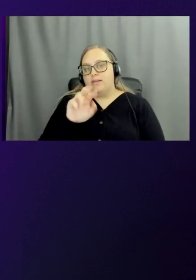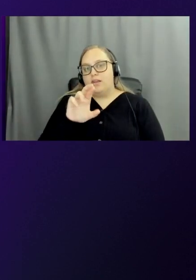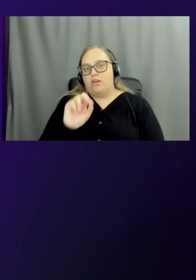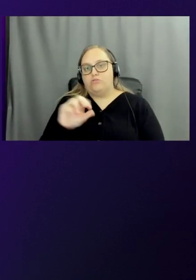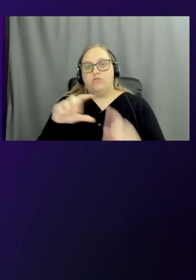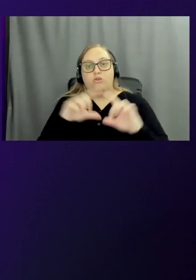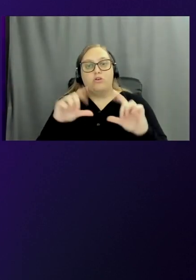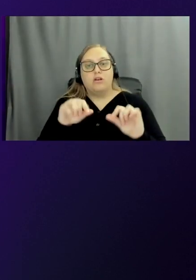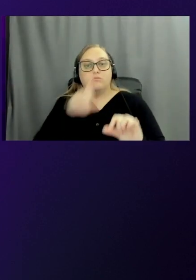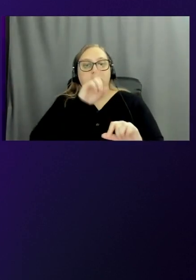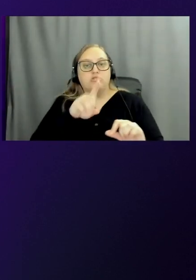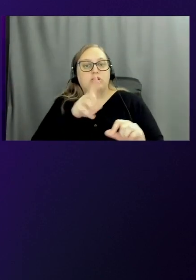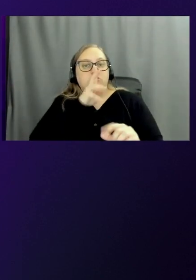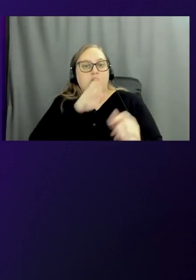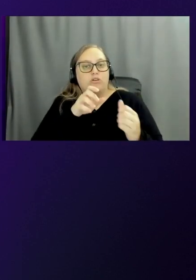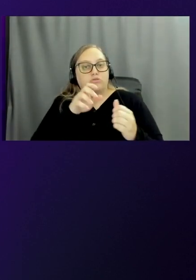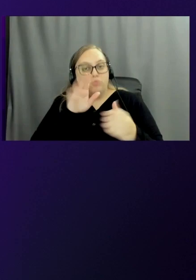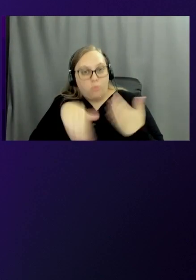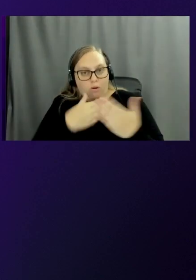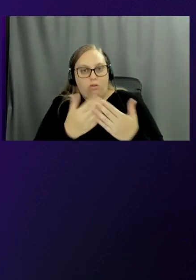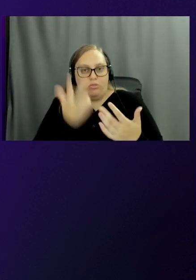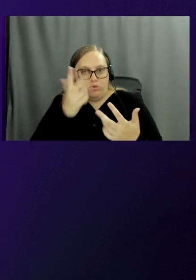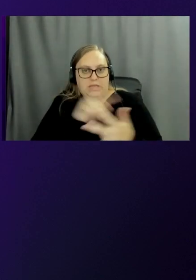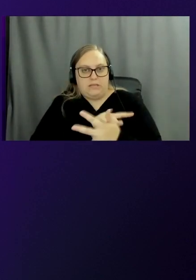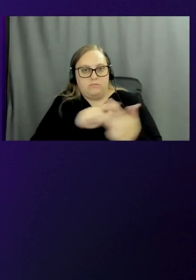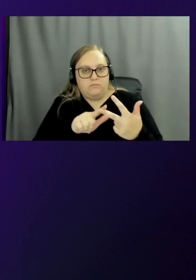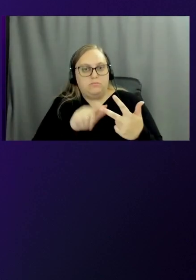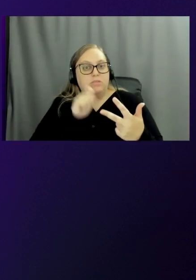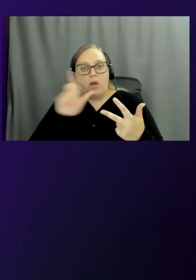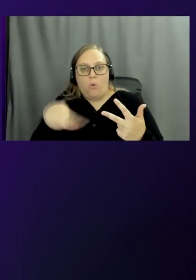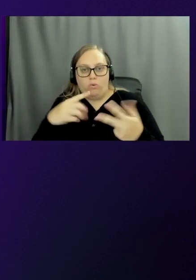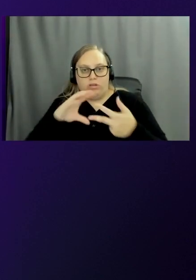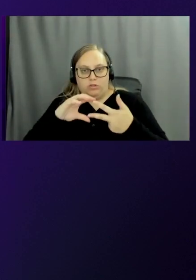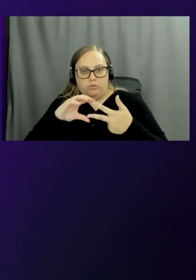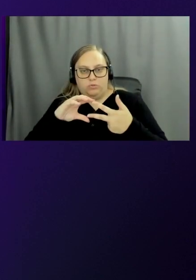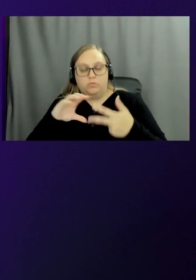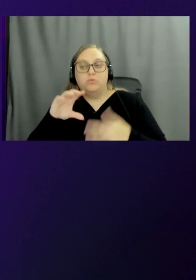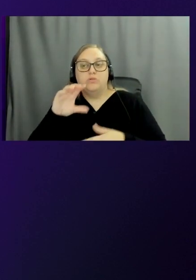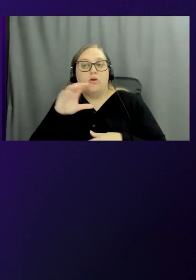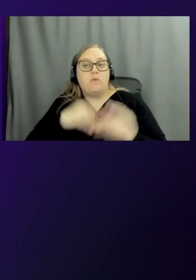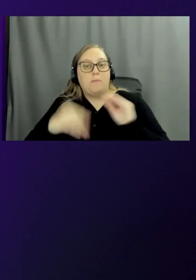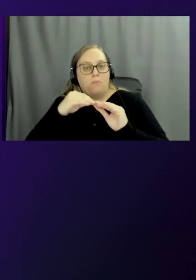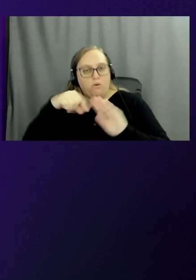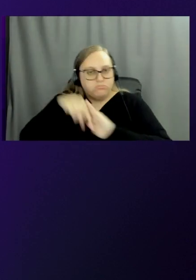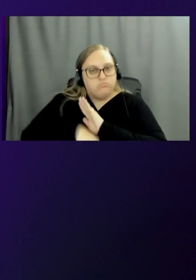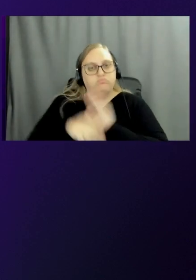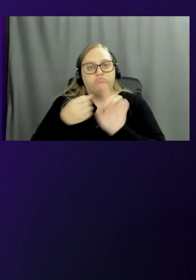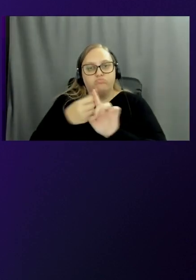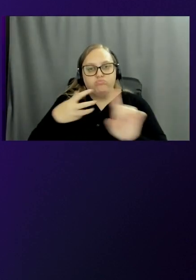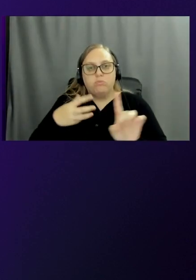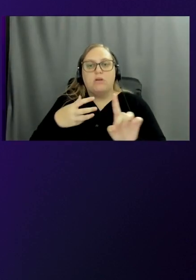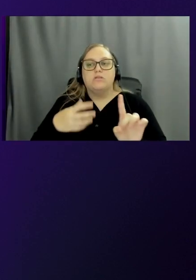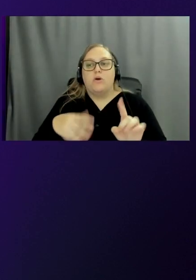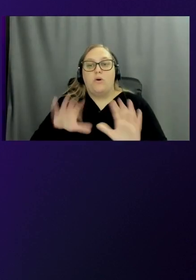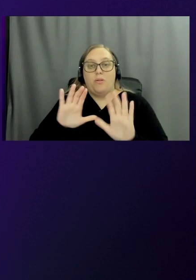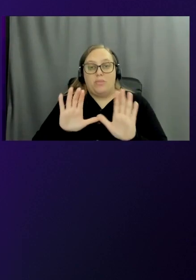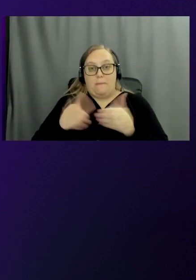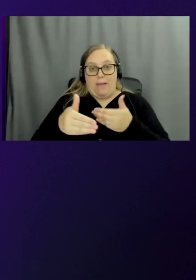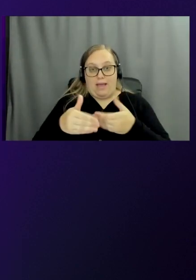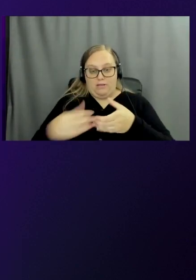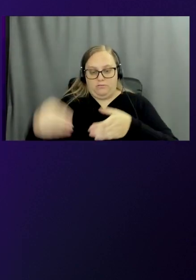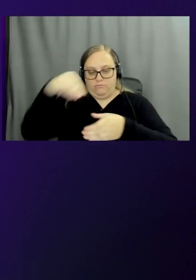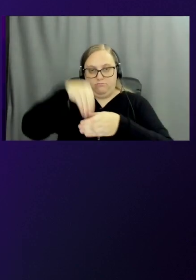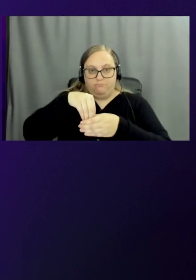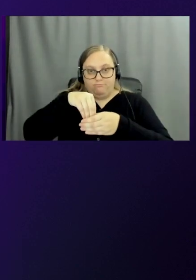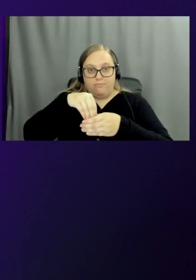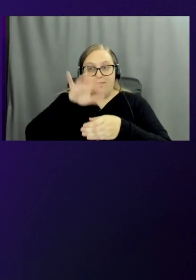to 3 sockets and not just 2. But it went further than that. The package that the silicon sits on had to be such that